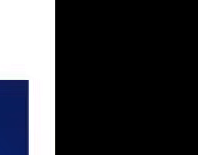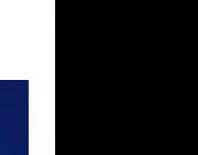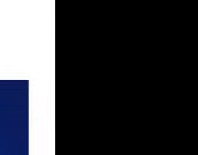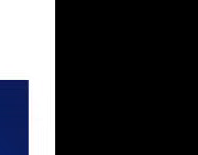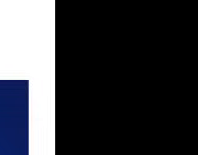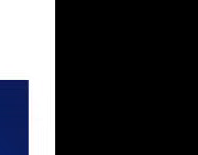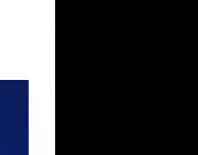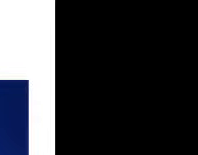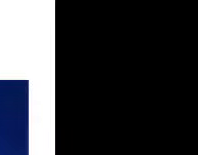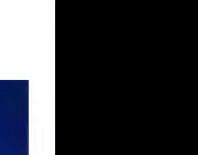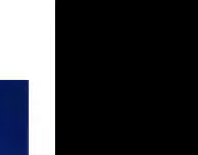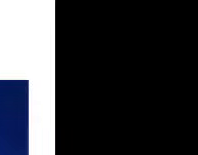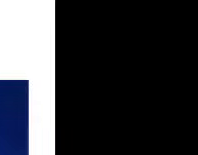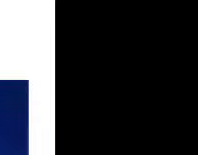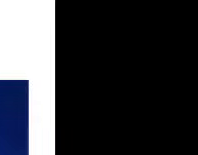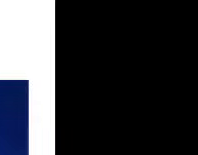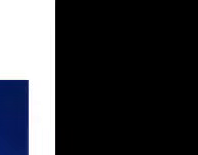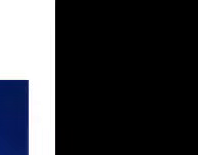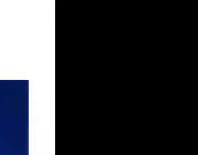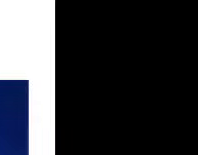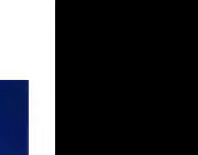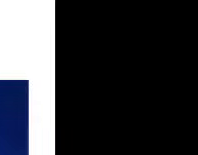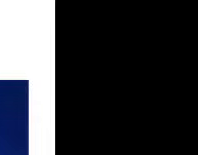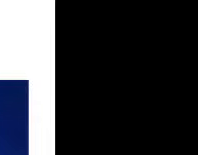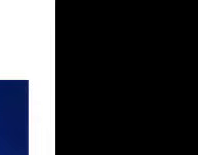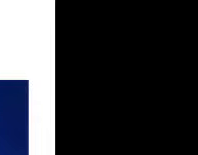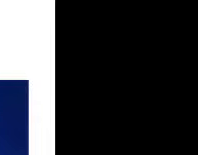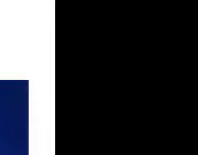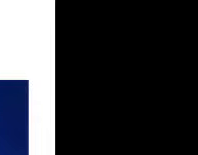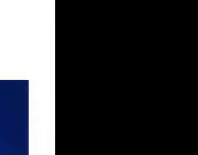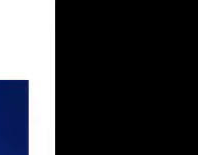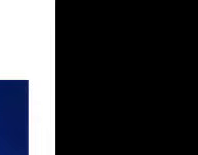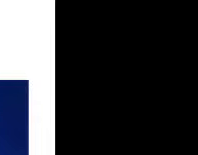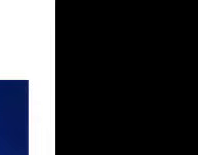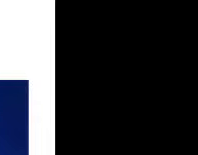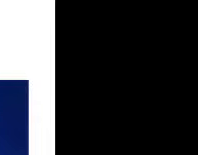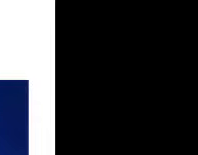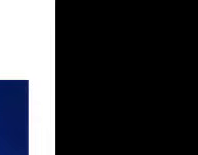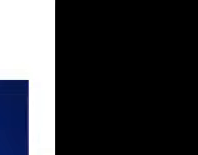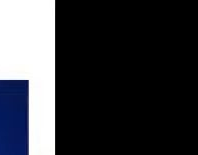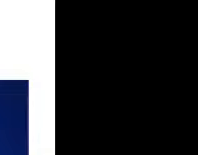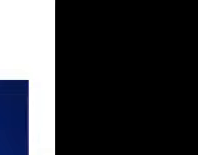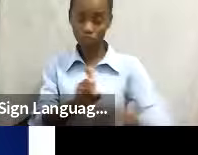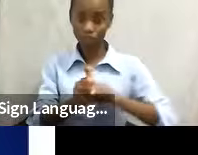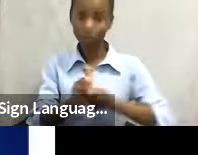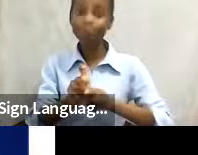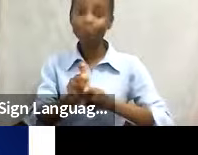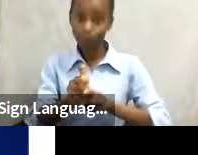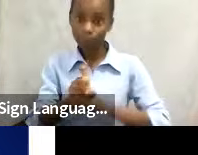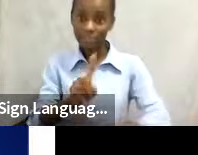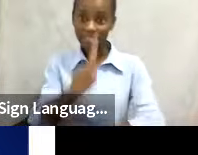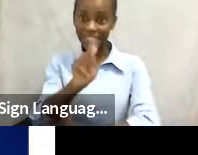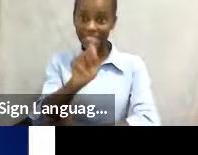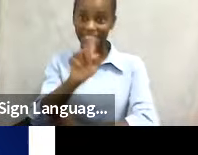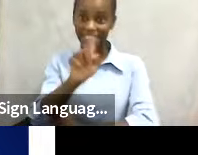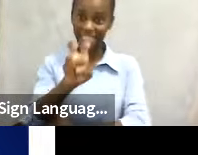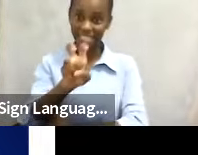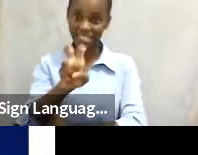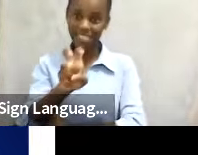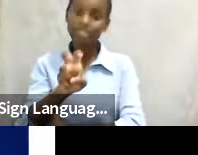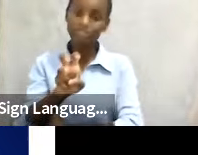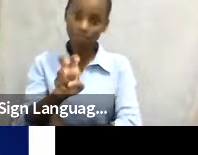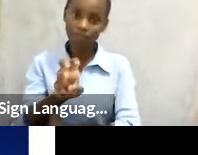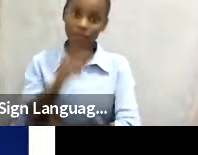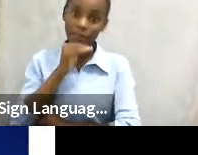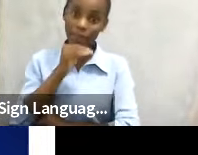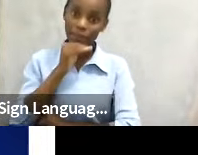OK. You will now answer the questions according to your tax affairs in order to create your customized income tax